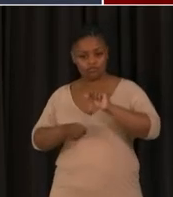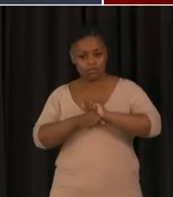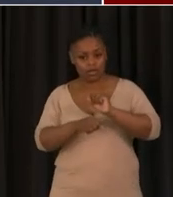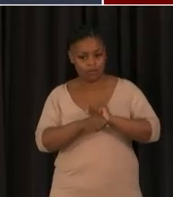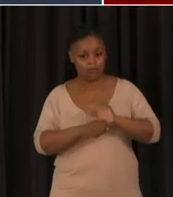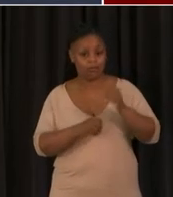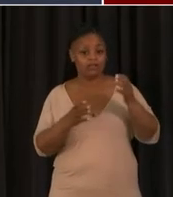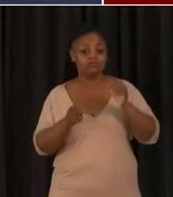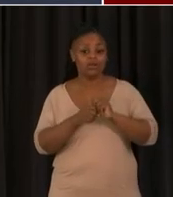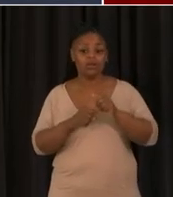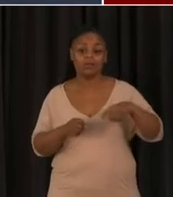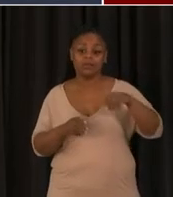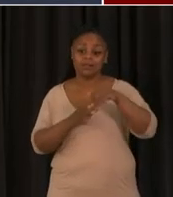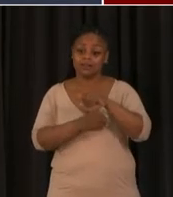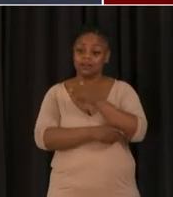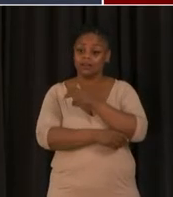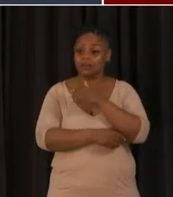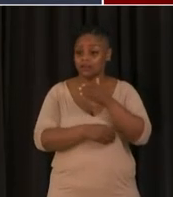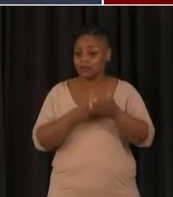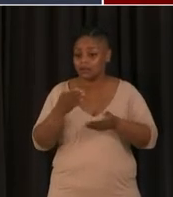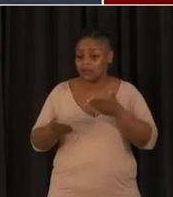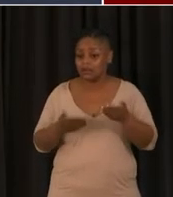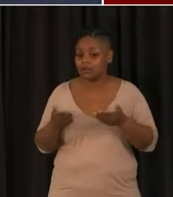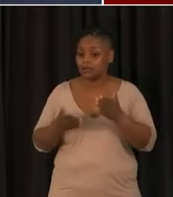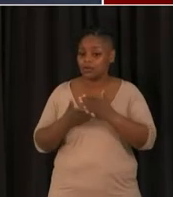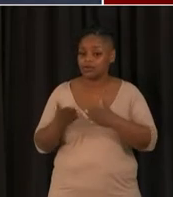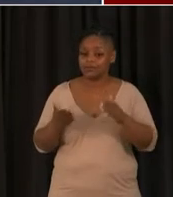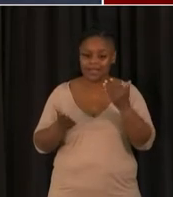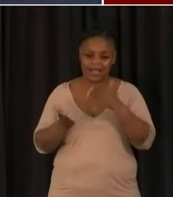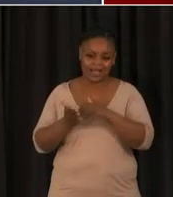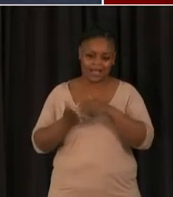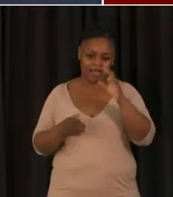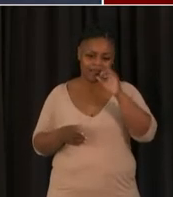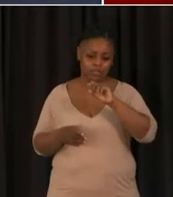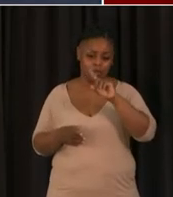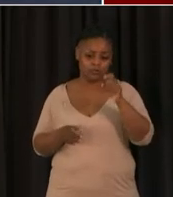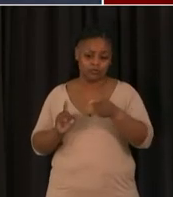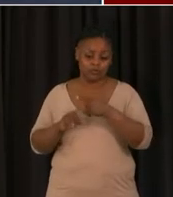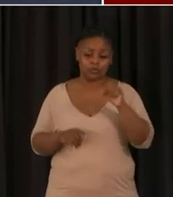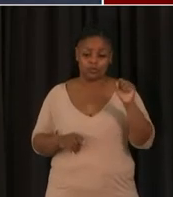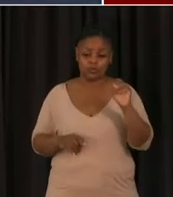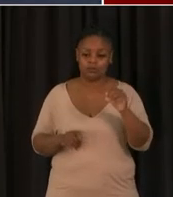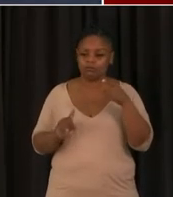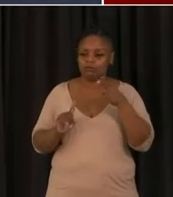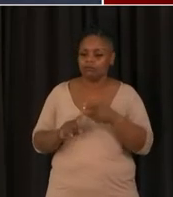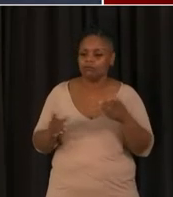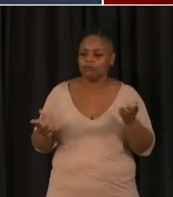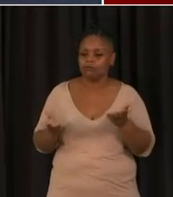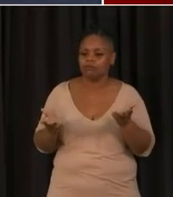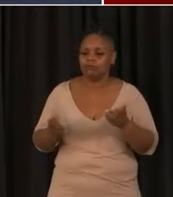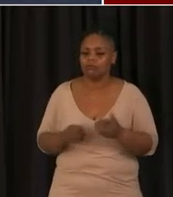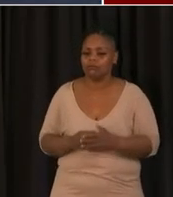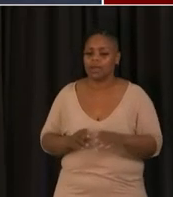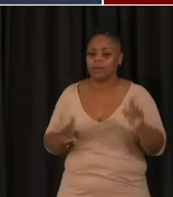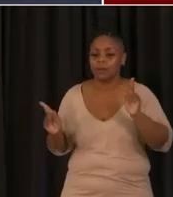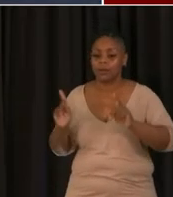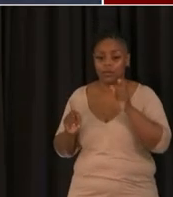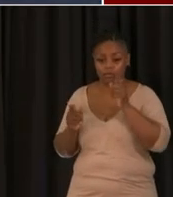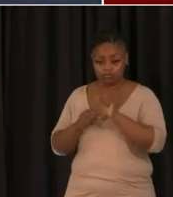residents, regardless of race or zip code? In the near term, policymakers, I was really glad to hear about all of the